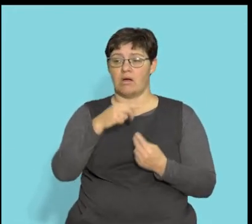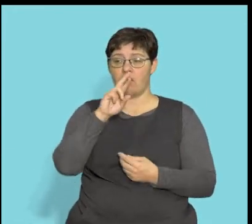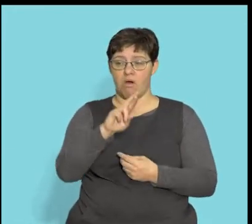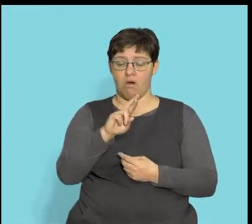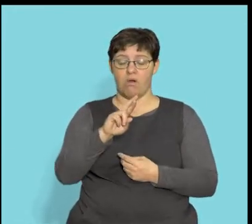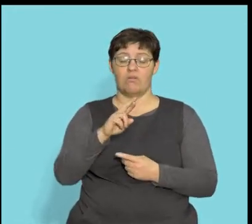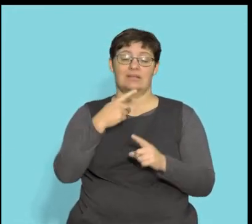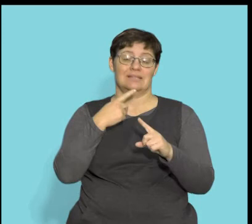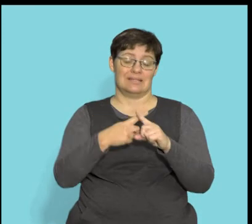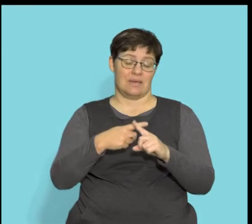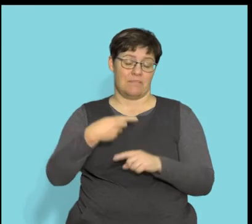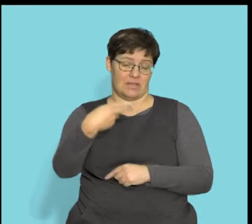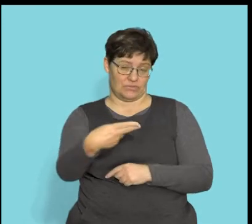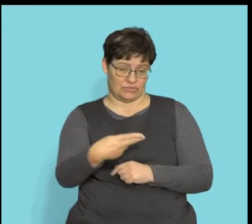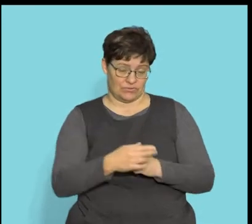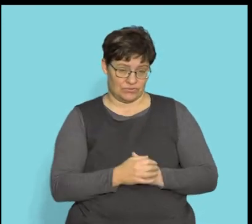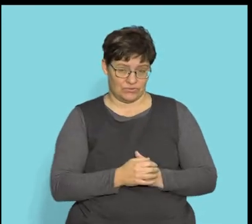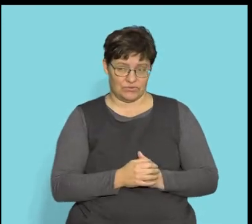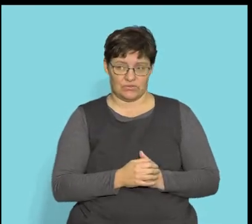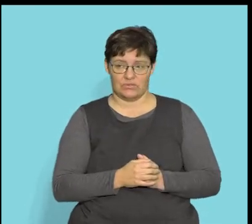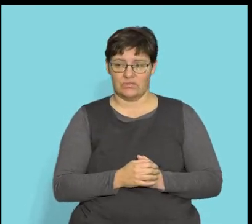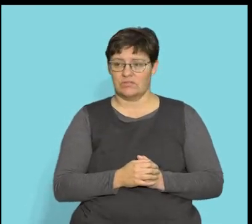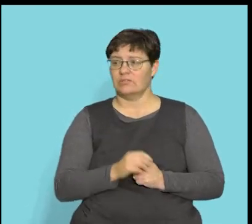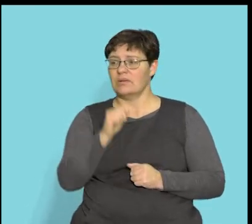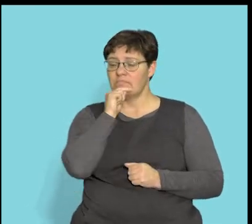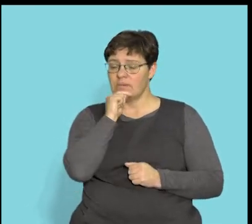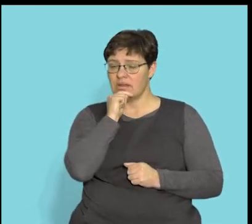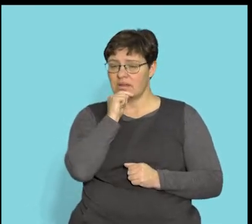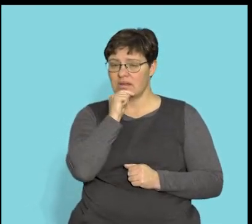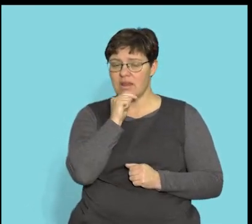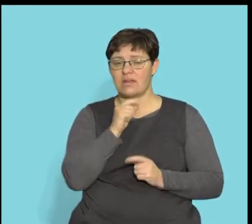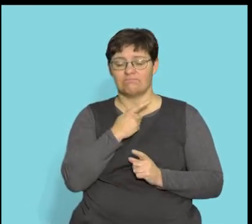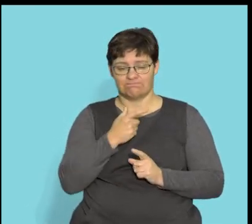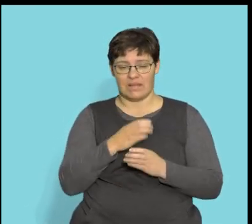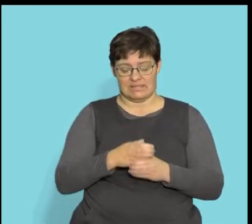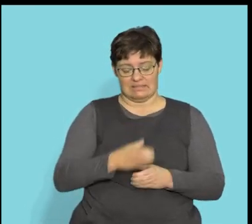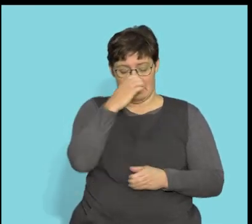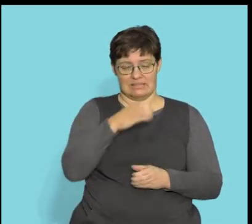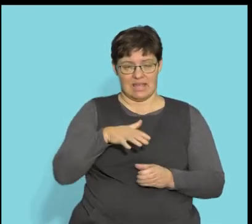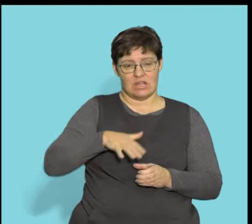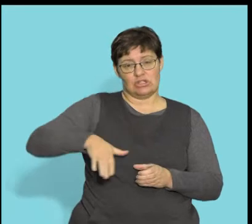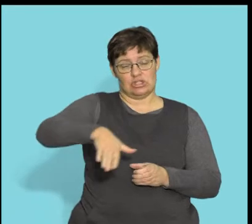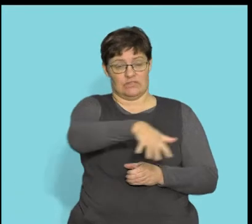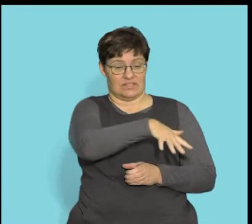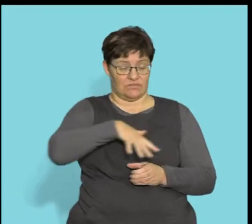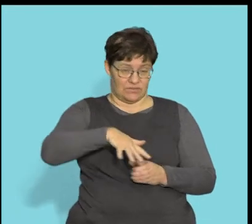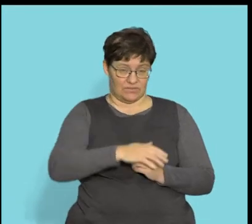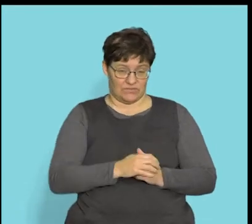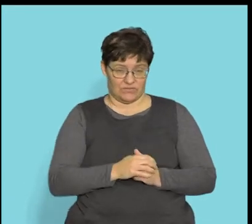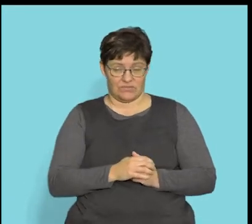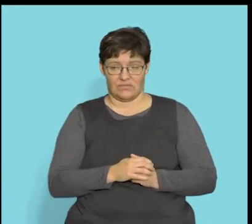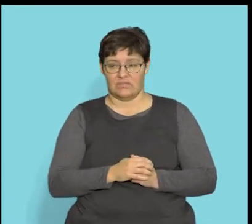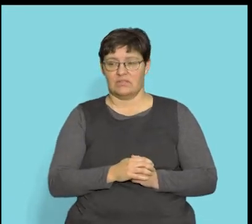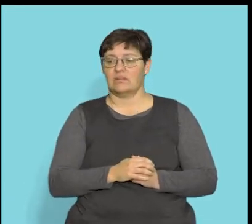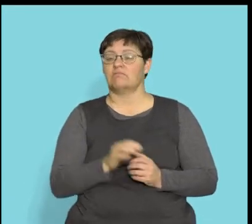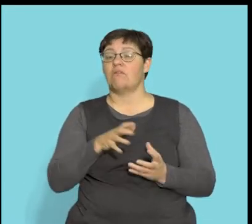h. So just a reminder that that is the surface area of a cylinder. The volume of